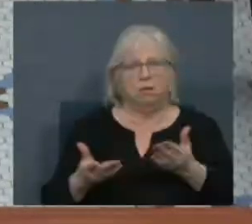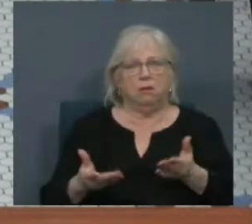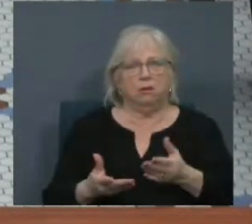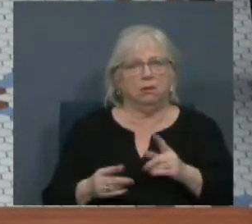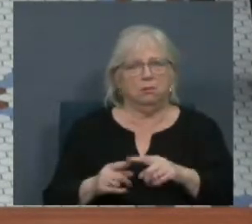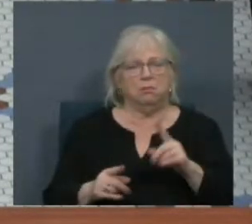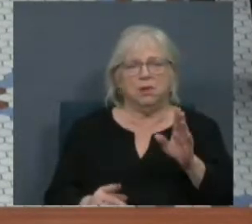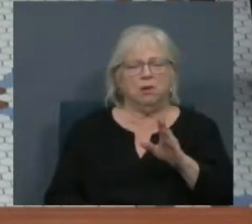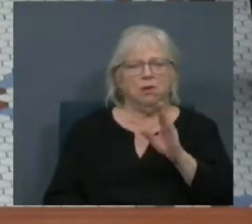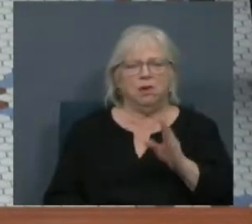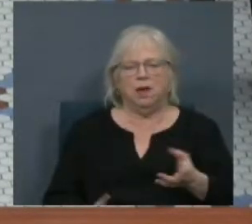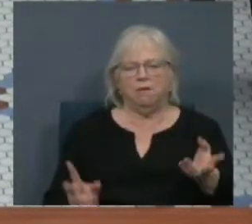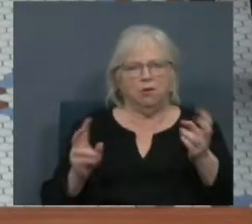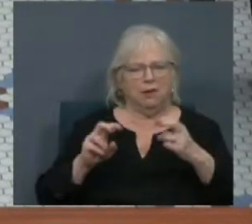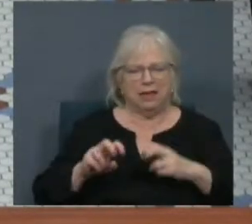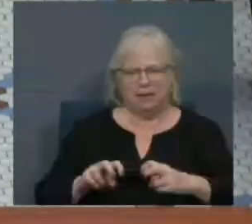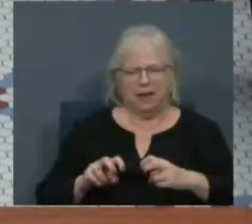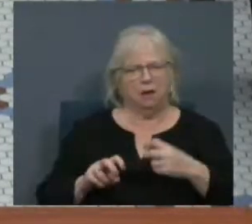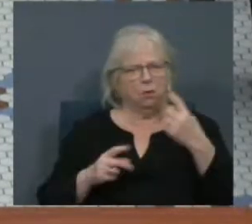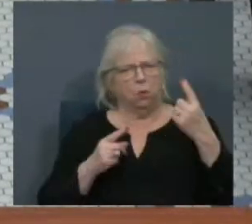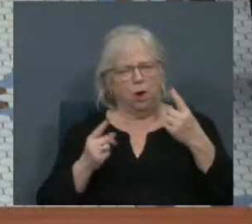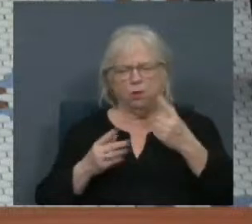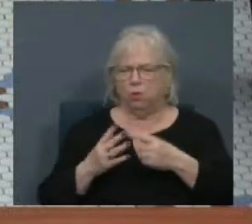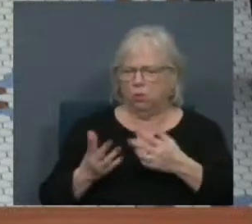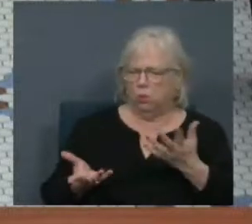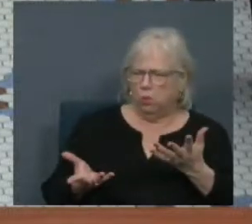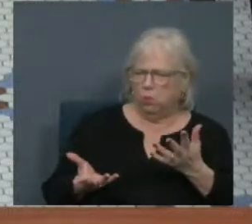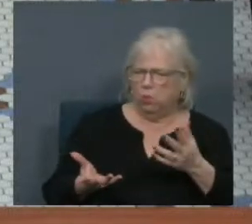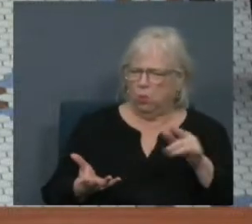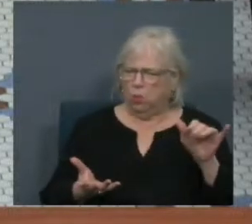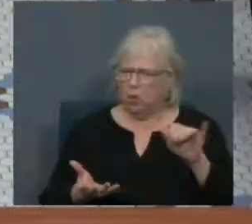But you never sat down and wondered what it's like